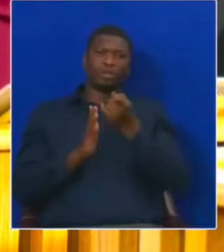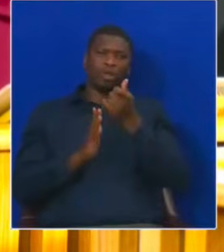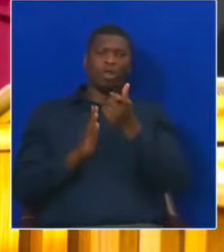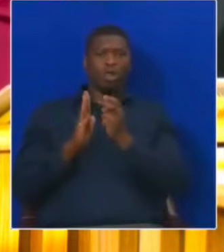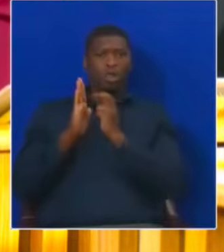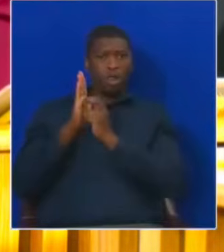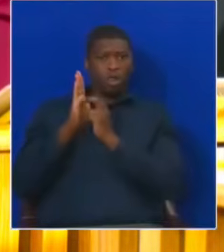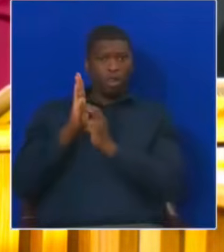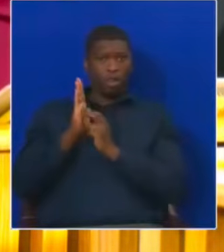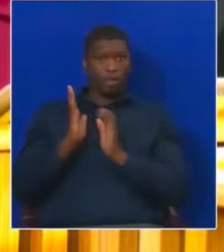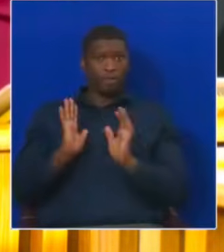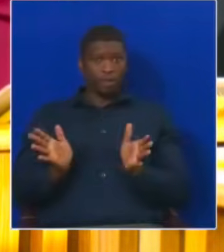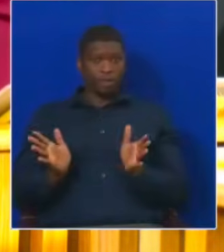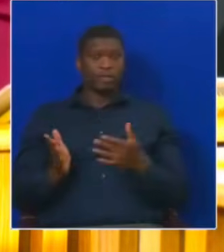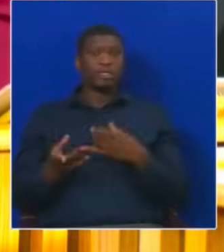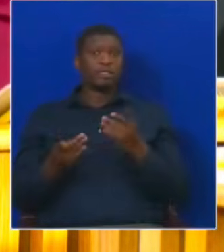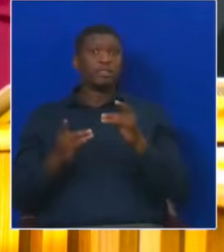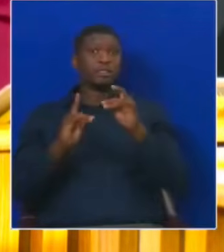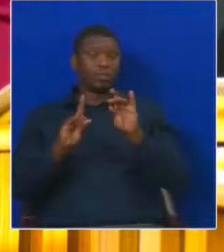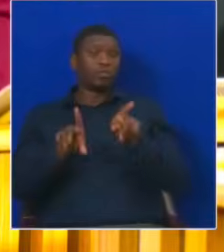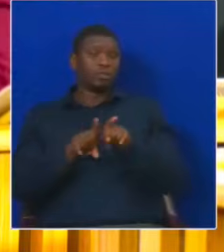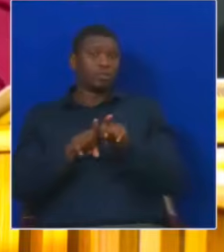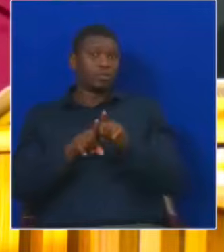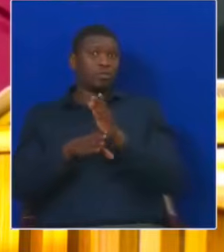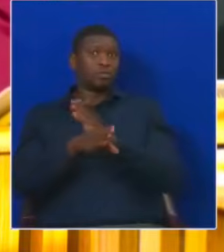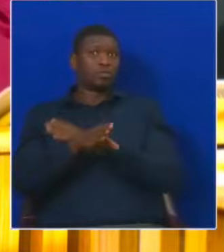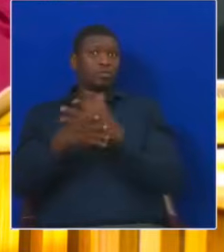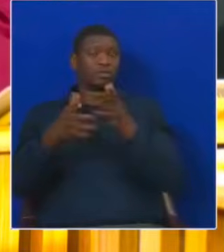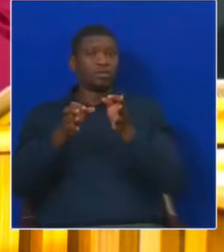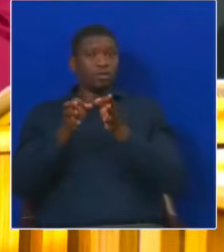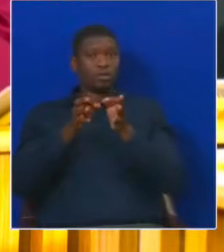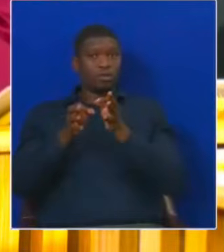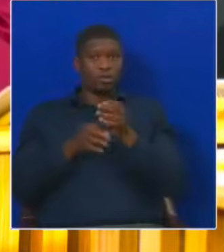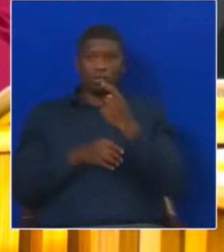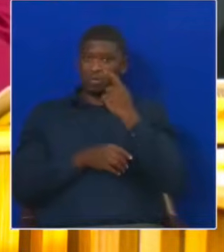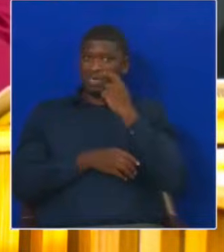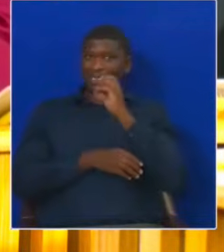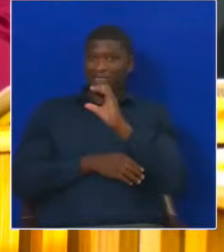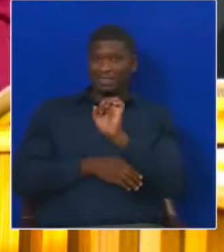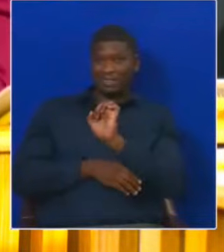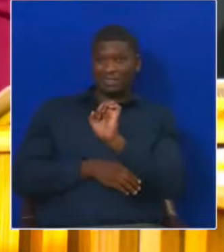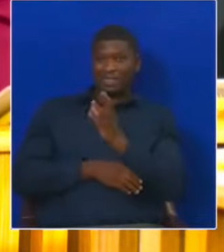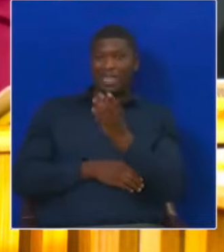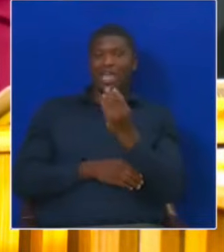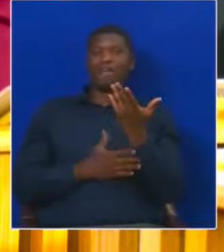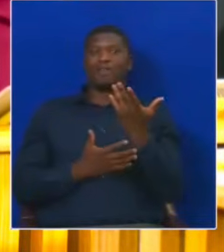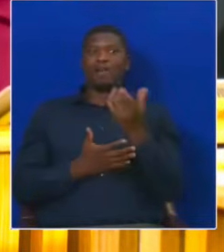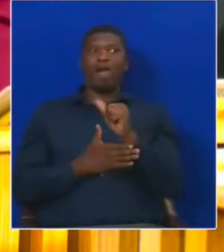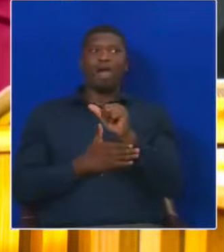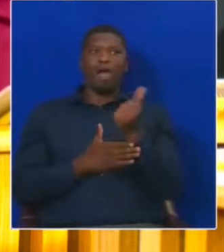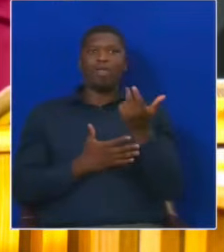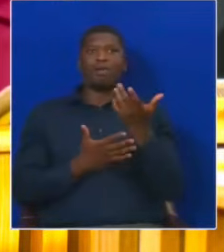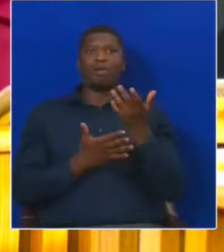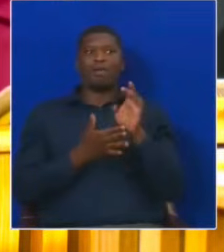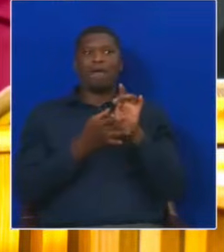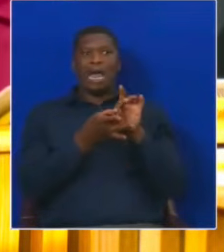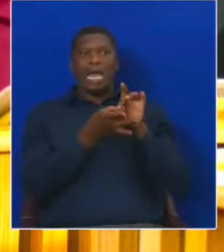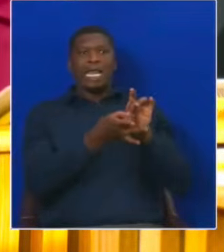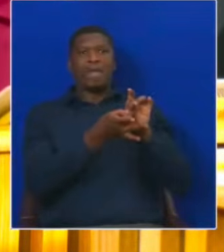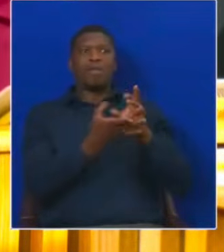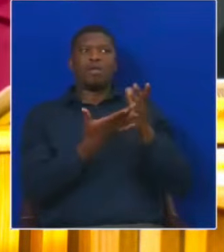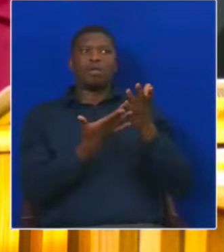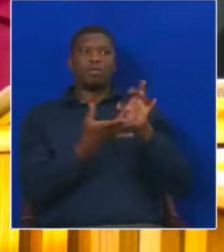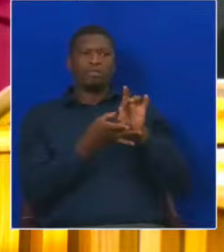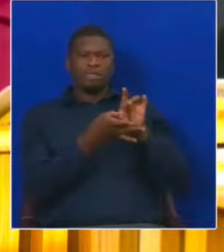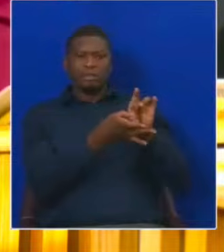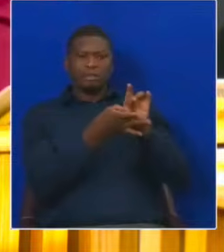Chairperson, as explained, Witness C has several academic commitments early next week, and a request